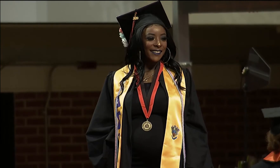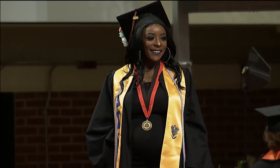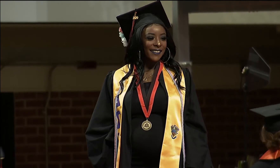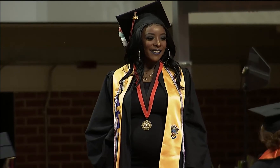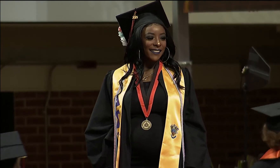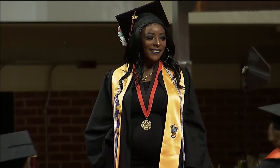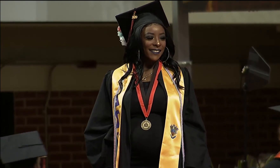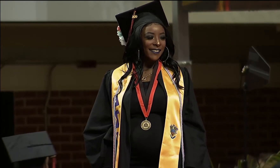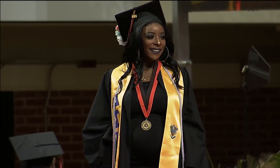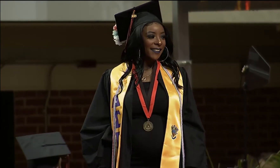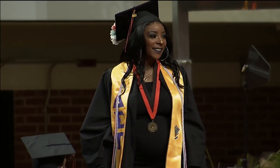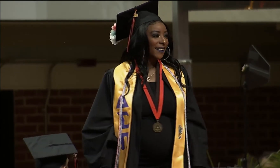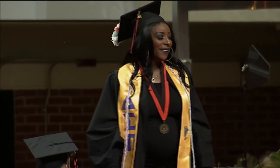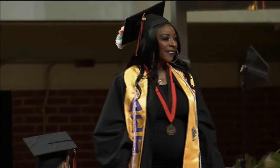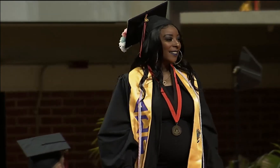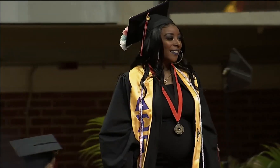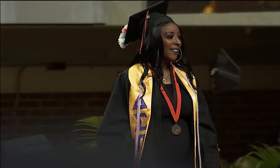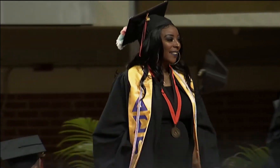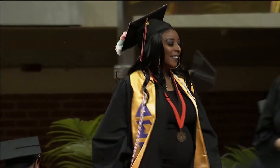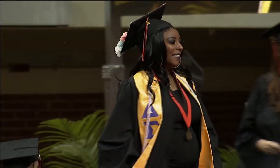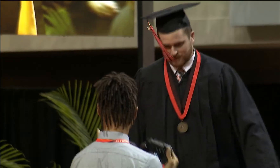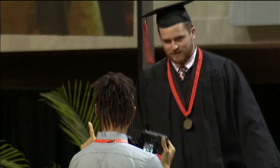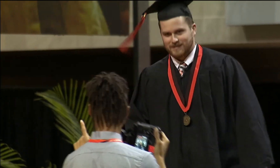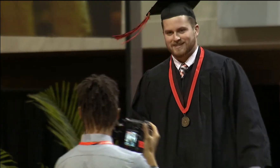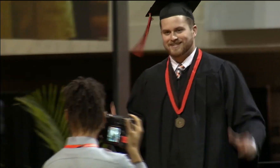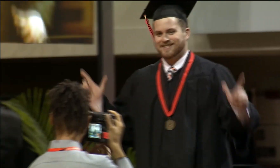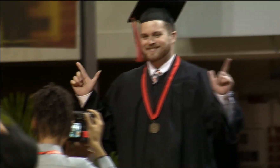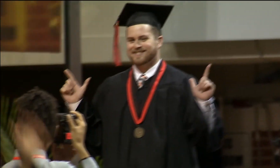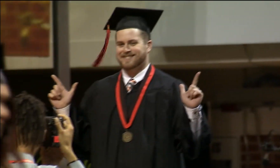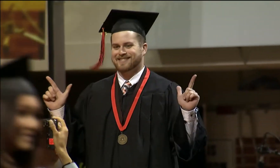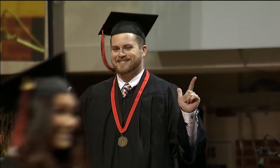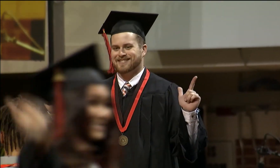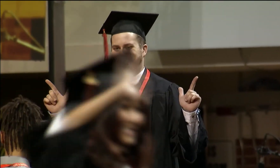Jerrica Paige Sneed.